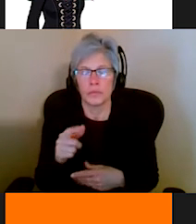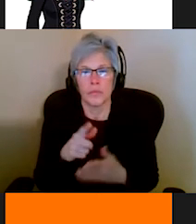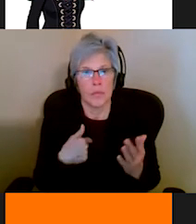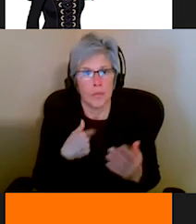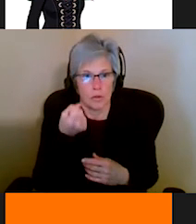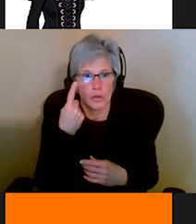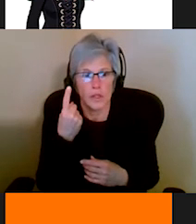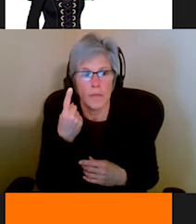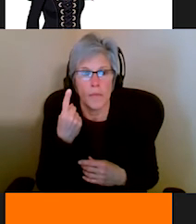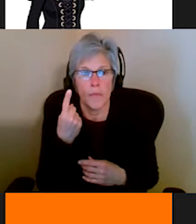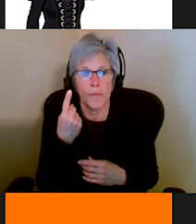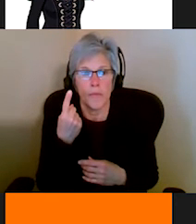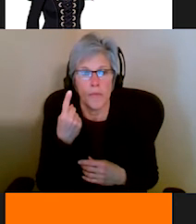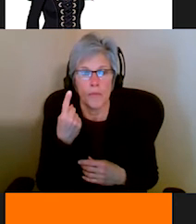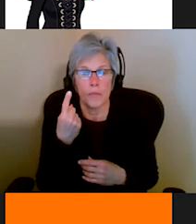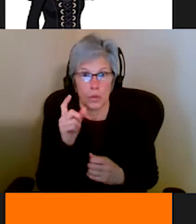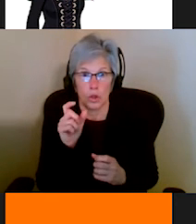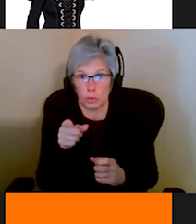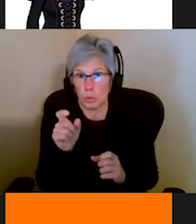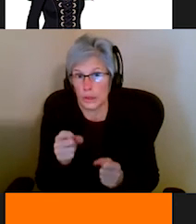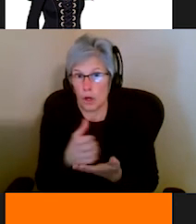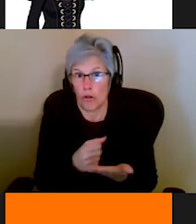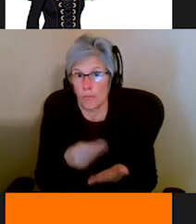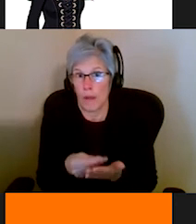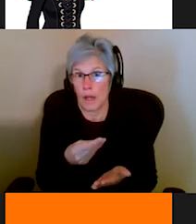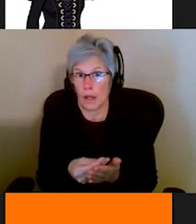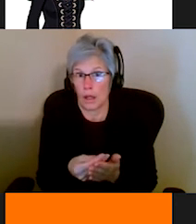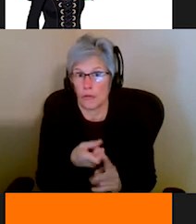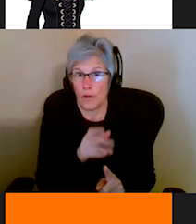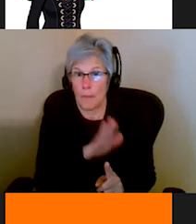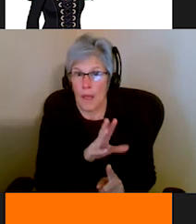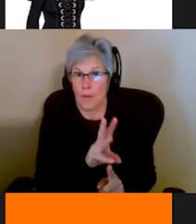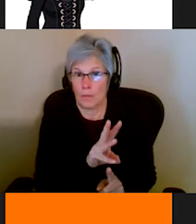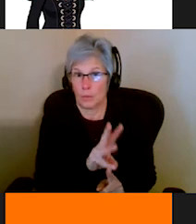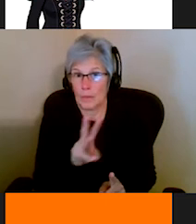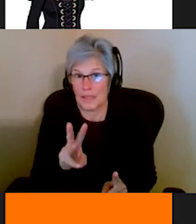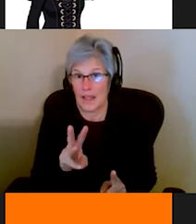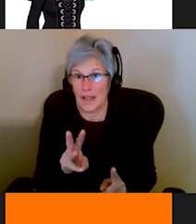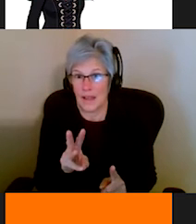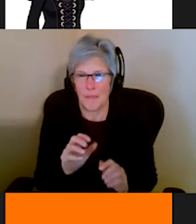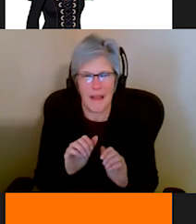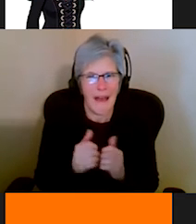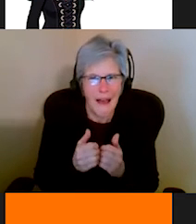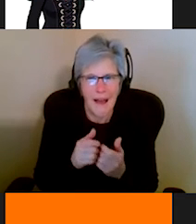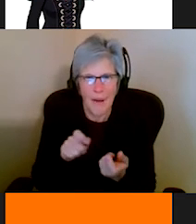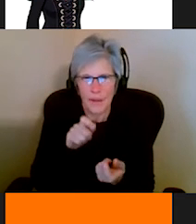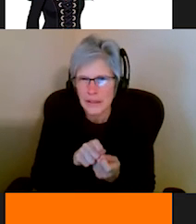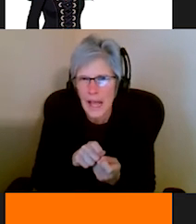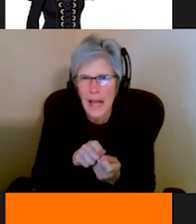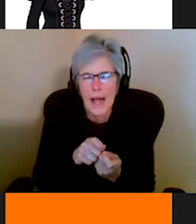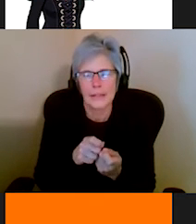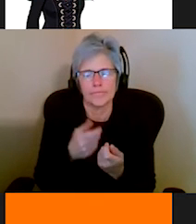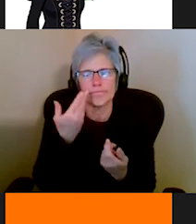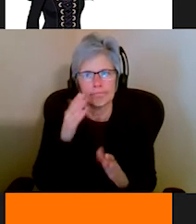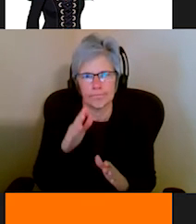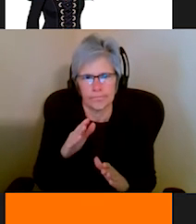there are ways that you can earn money from that site, but I'm not sure exactly what all those details are. But if we're